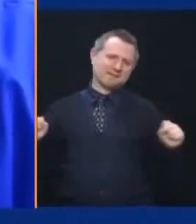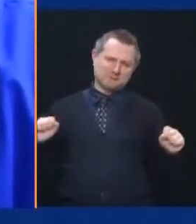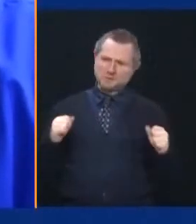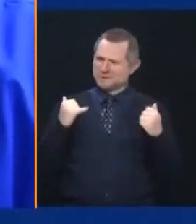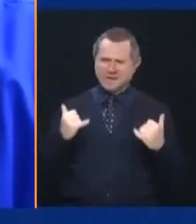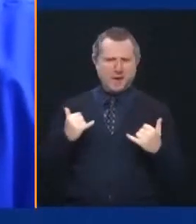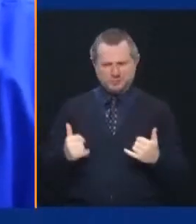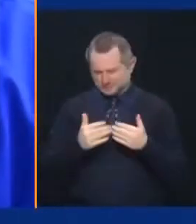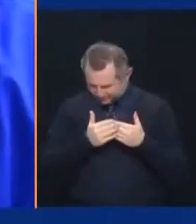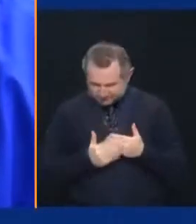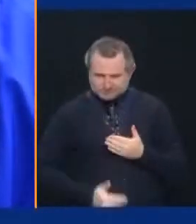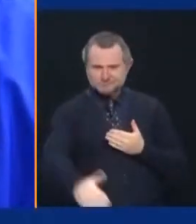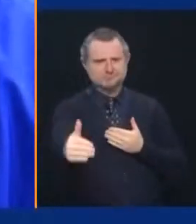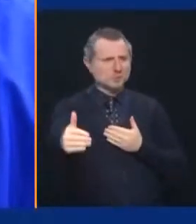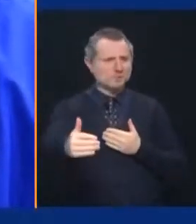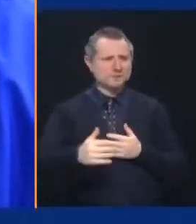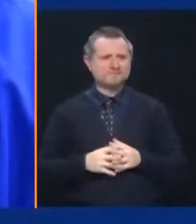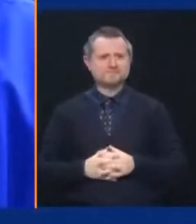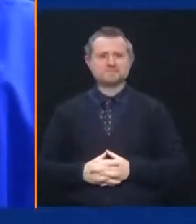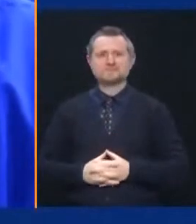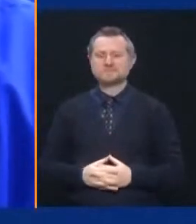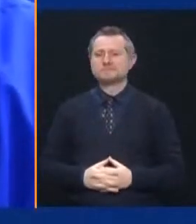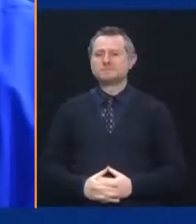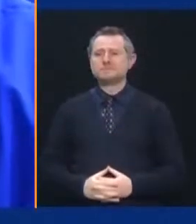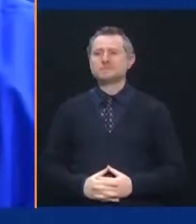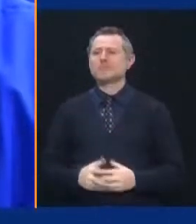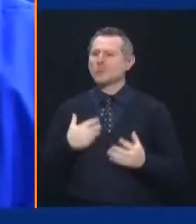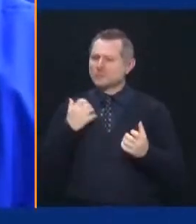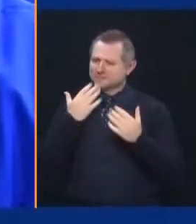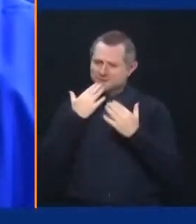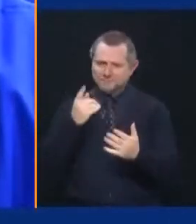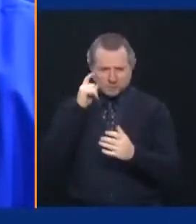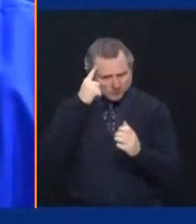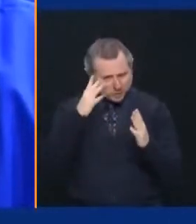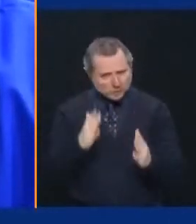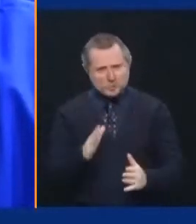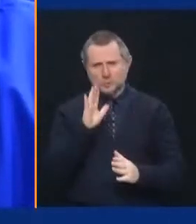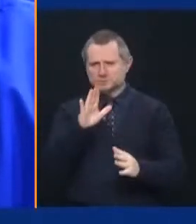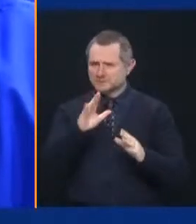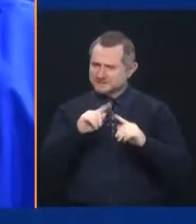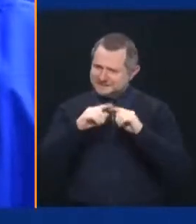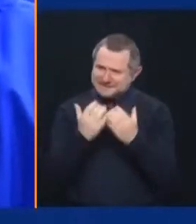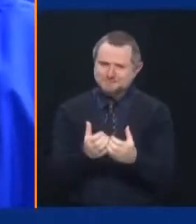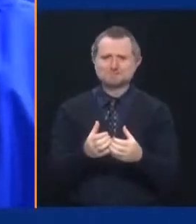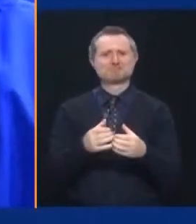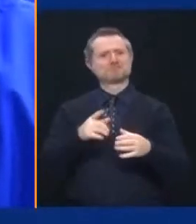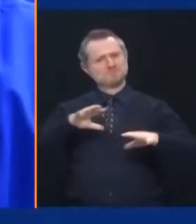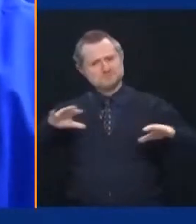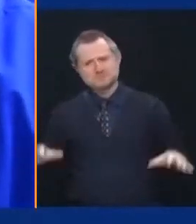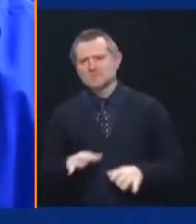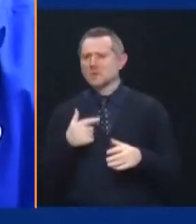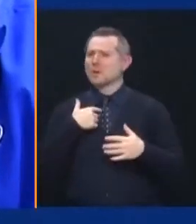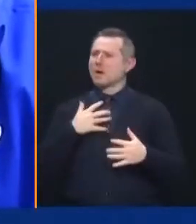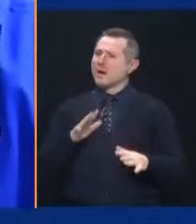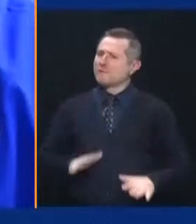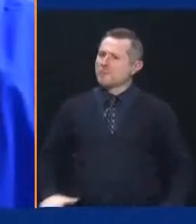beyond the game. And we just want to thank you and your team. And we want to just encourage everyone out there, all our fans,